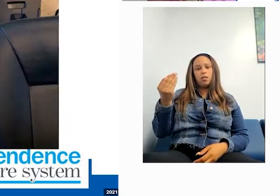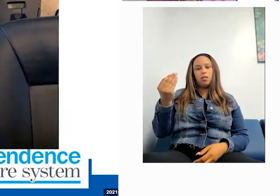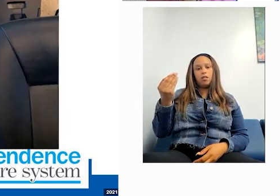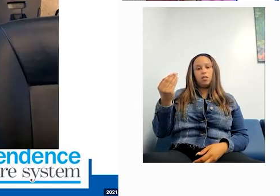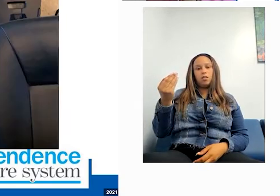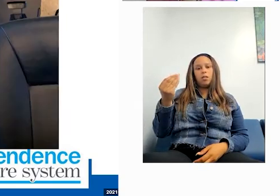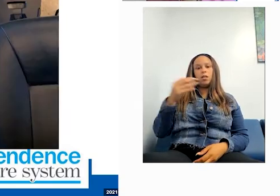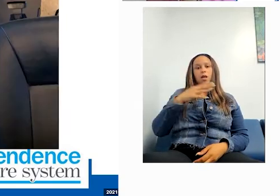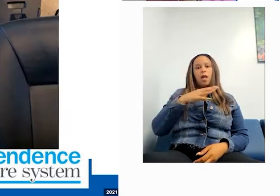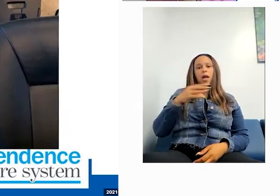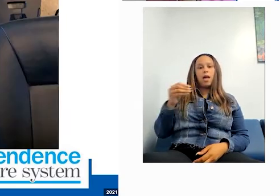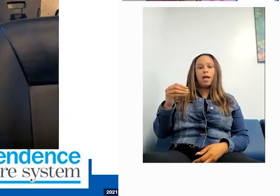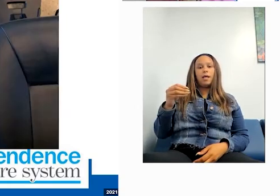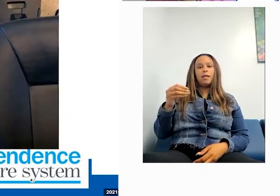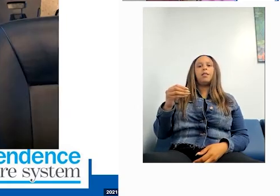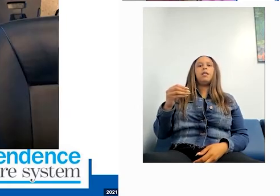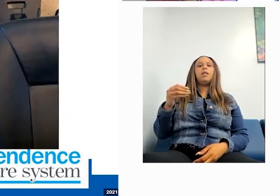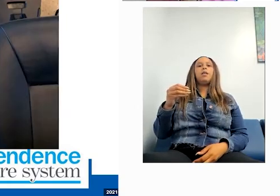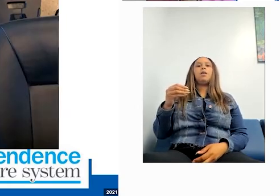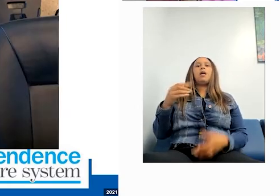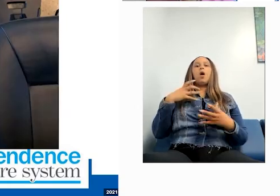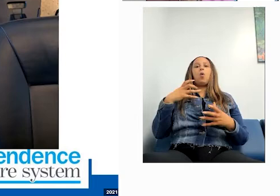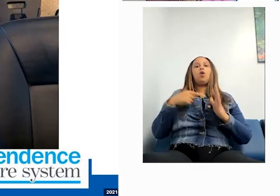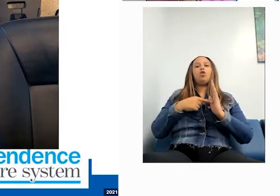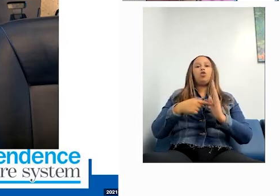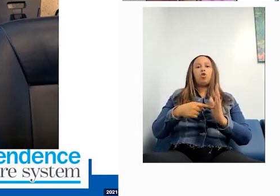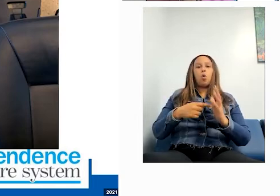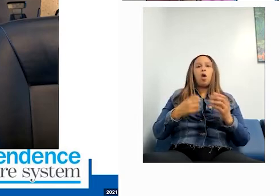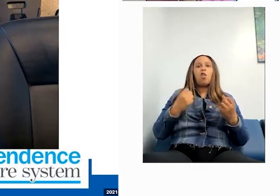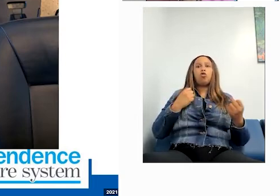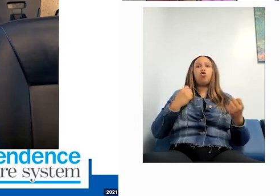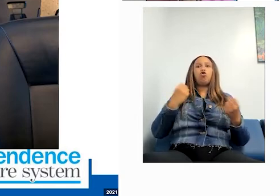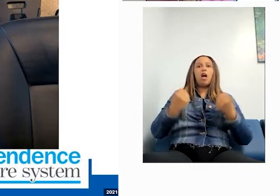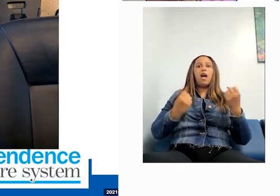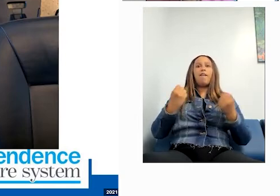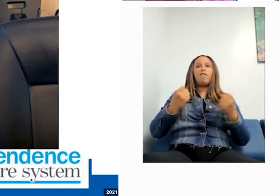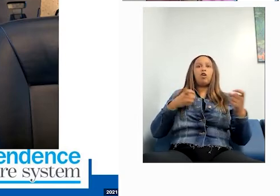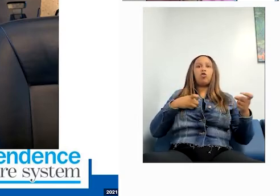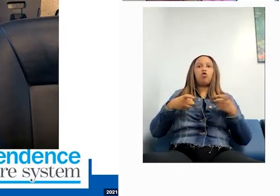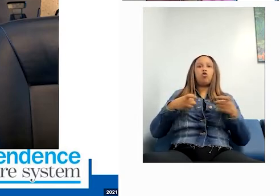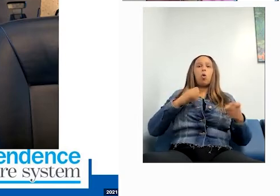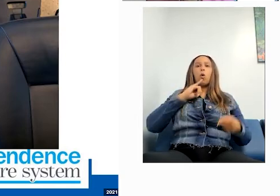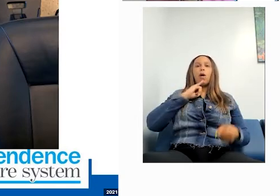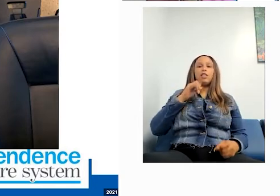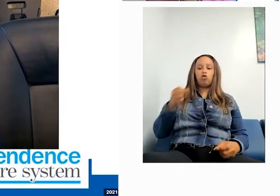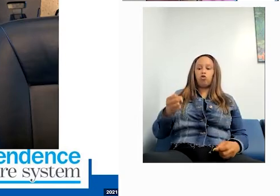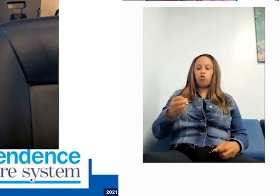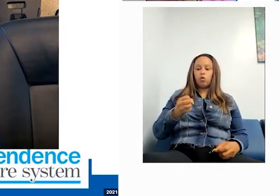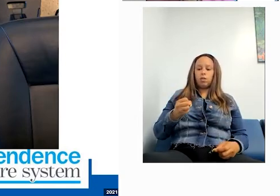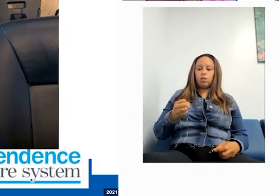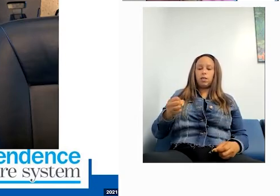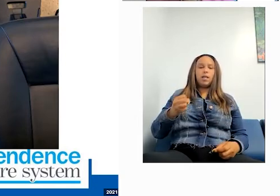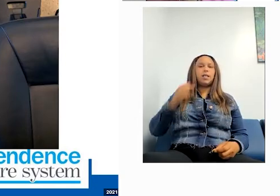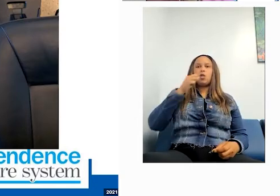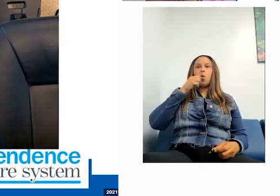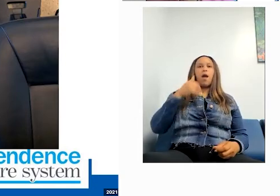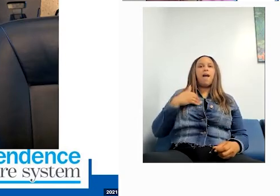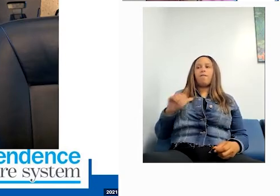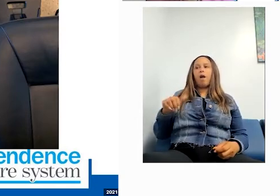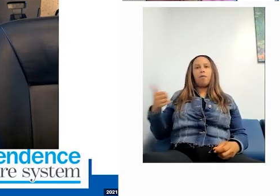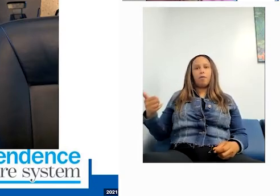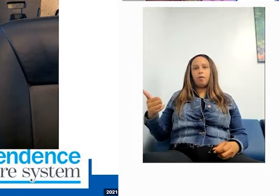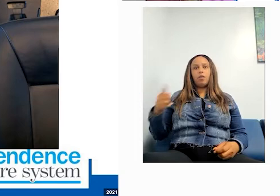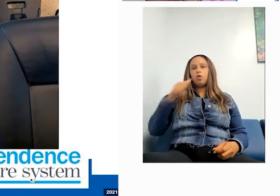I also want to show the drive control. It's a joystick only. There's no alternate controls. There's no